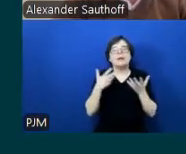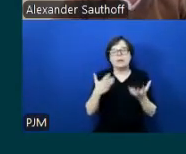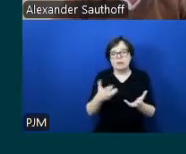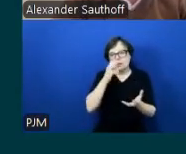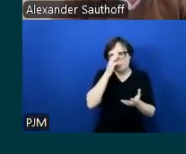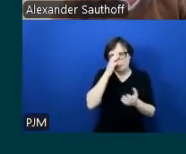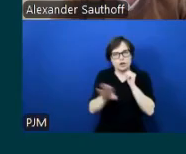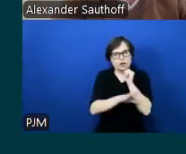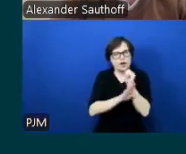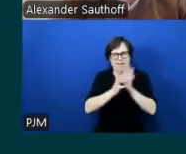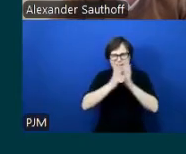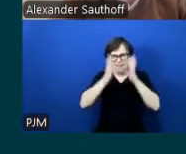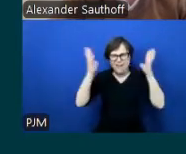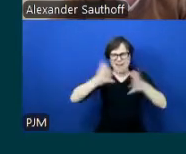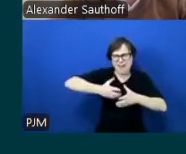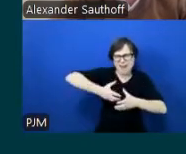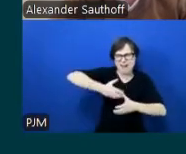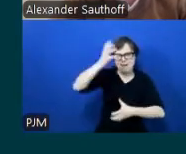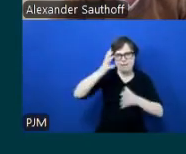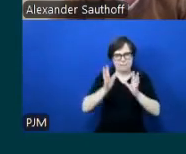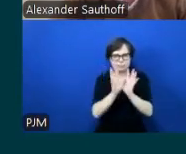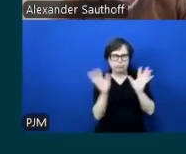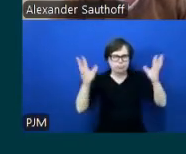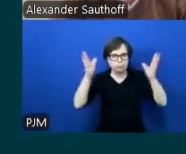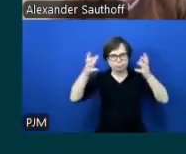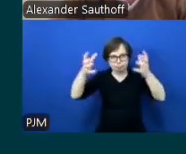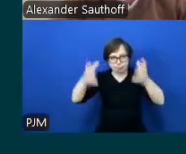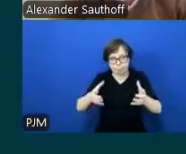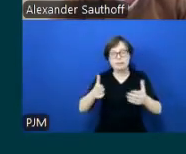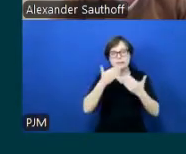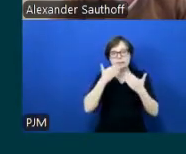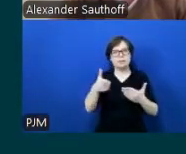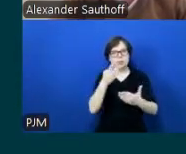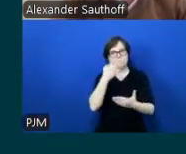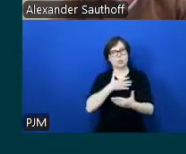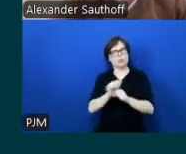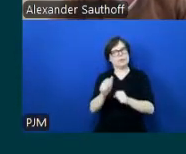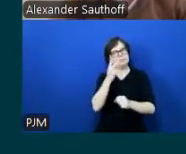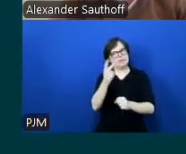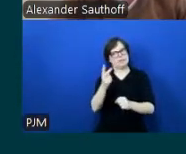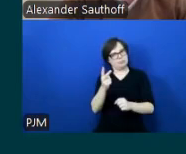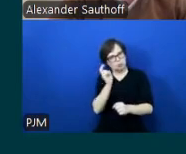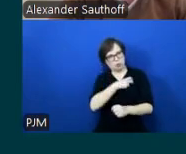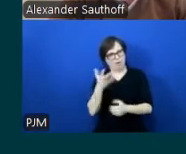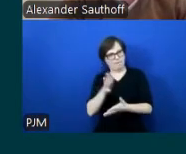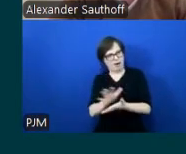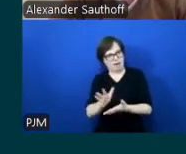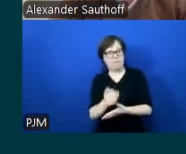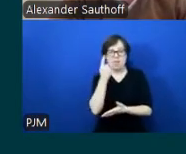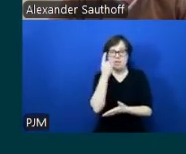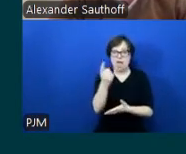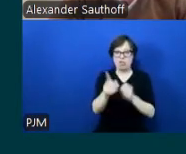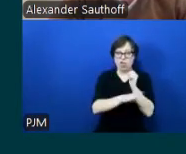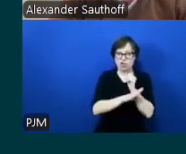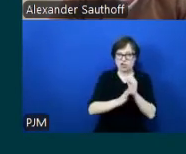plant large solitary trees or small groups at open spaces and intersections, and to enhance the